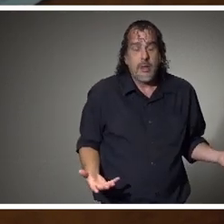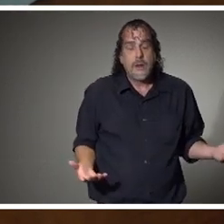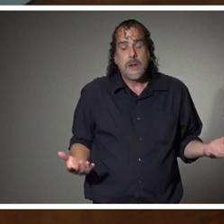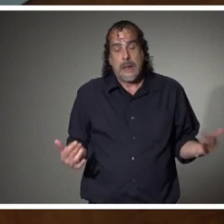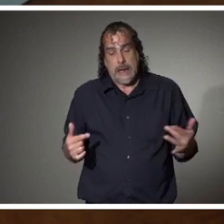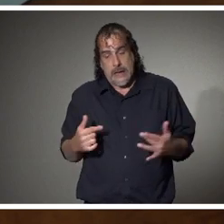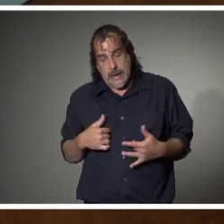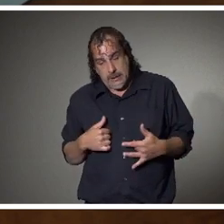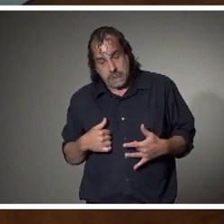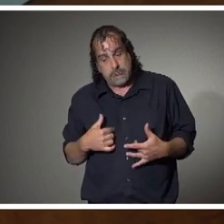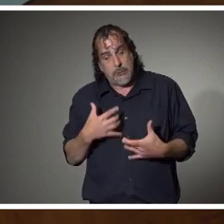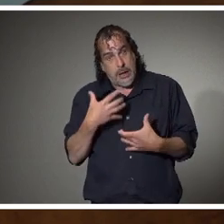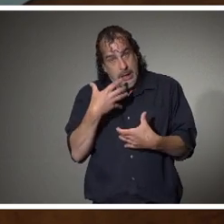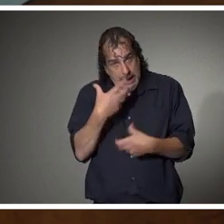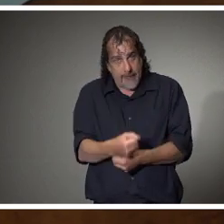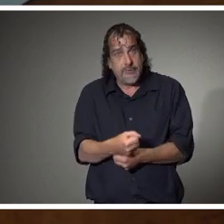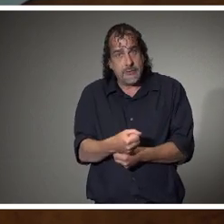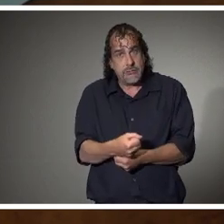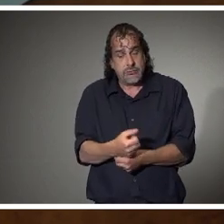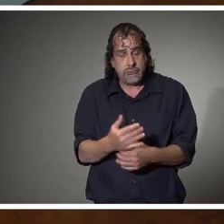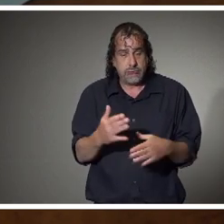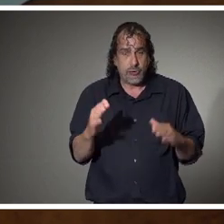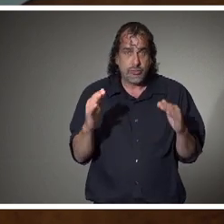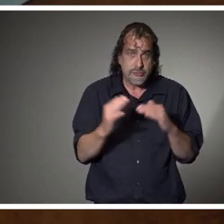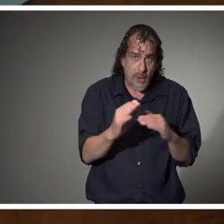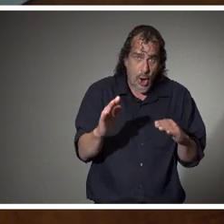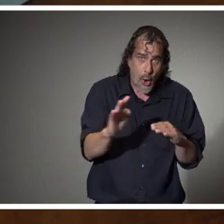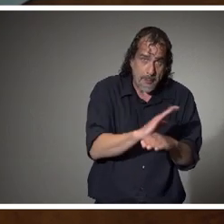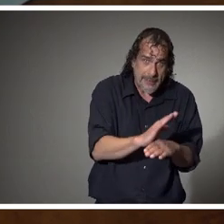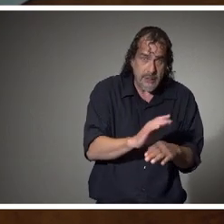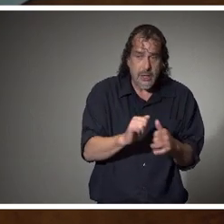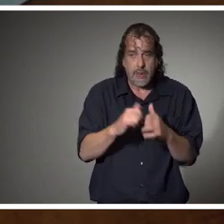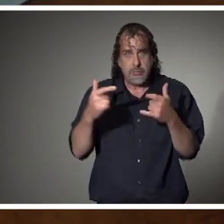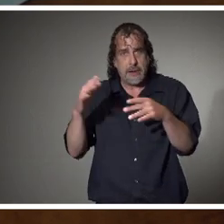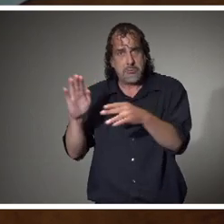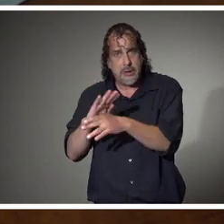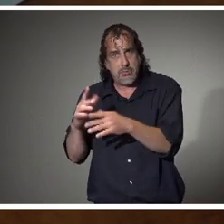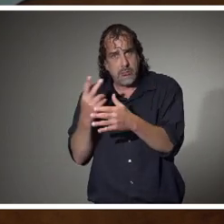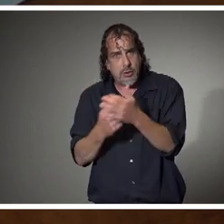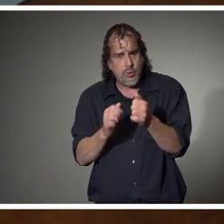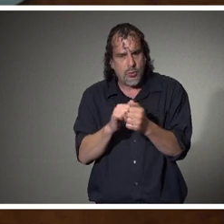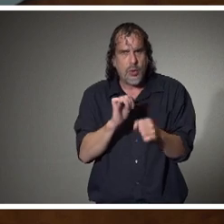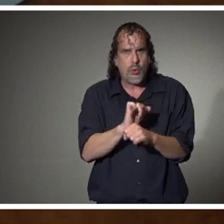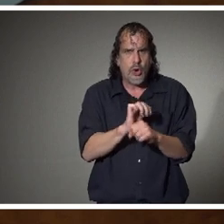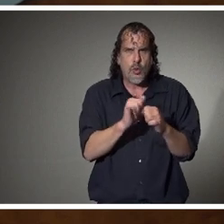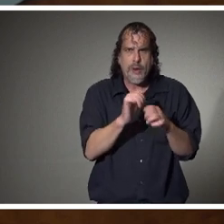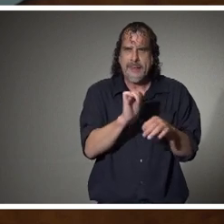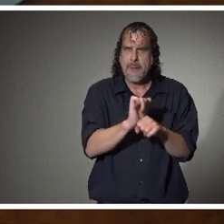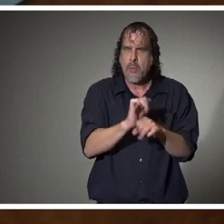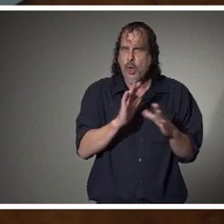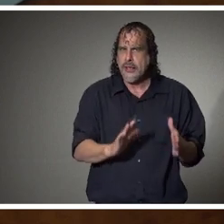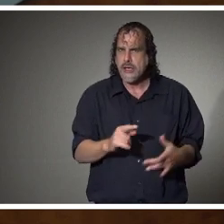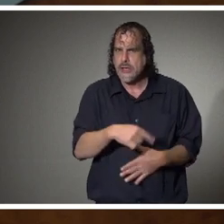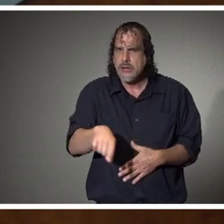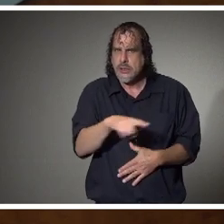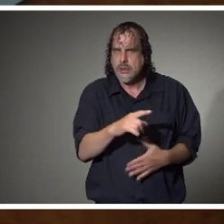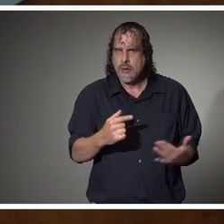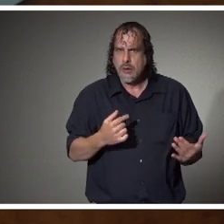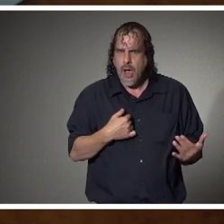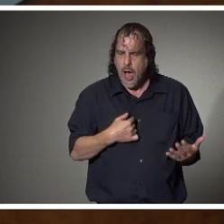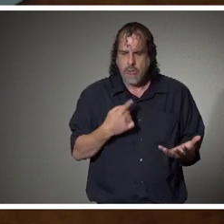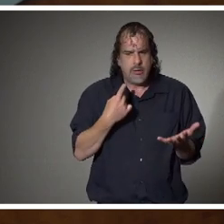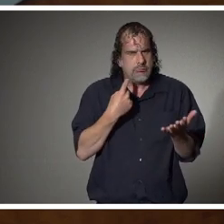Mississippi small businesses and business owners are going to work with their employees. I have the opportunity to talk